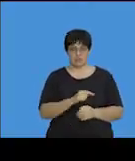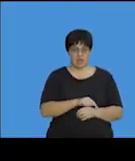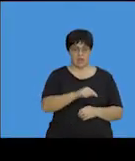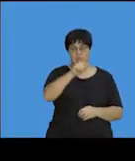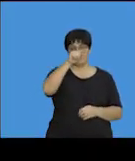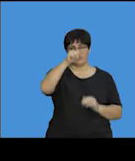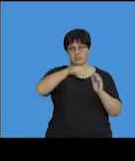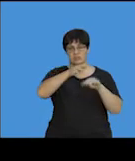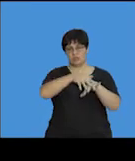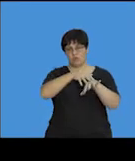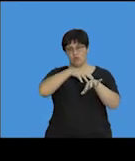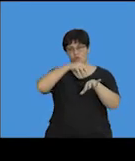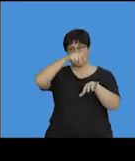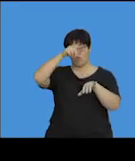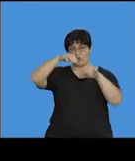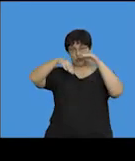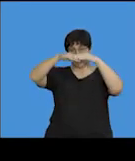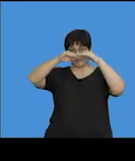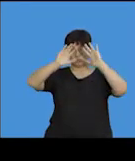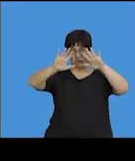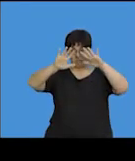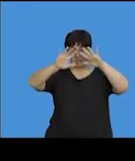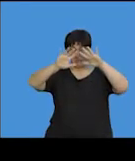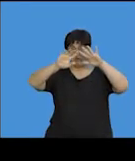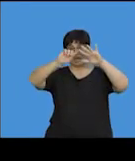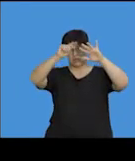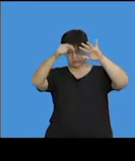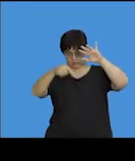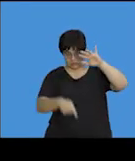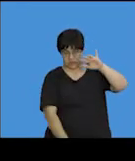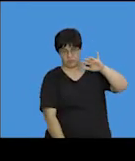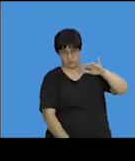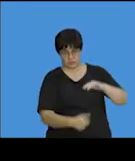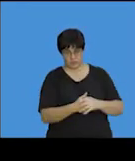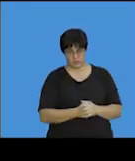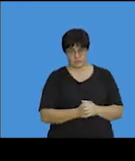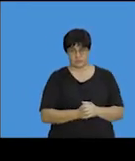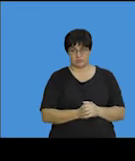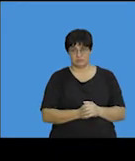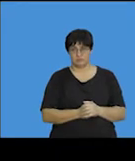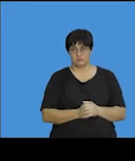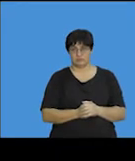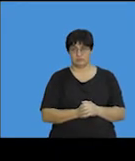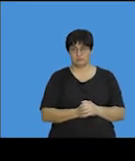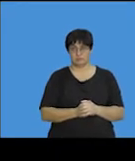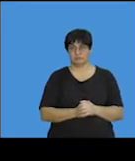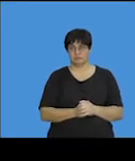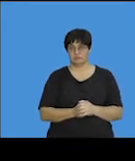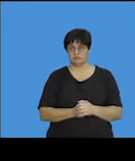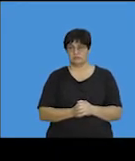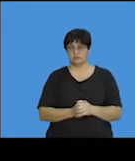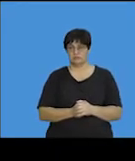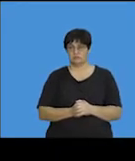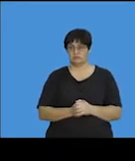remember, it's going to go up, it gets slower, it gets slower, it gets slower, it stops, changes direction, and comes